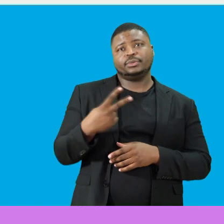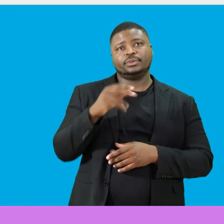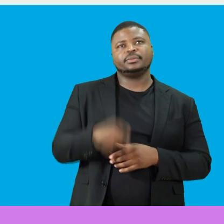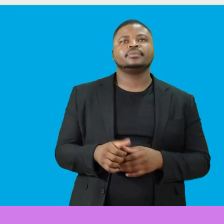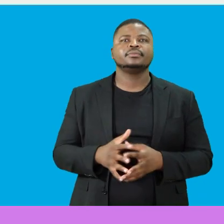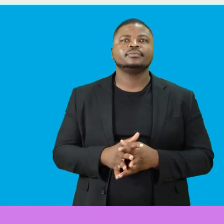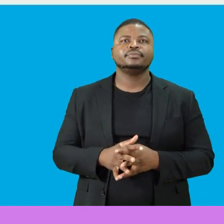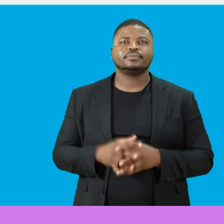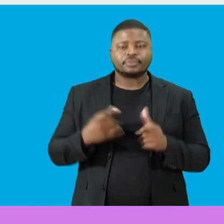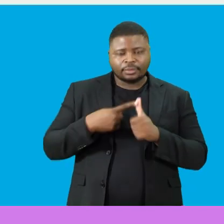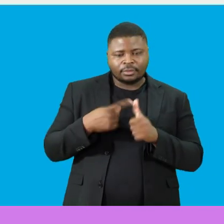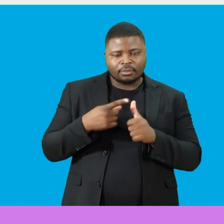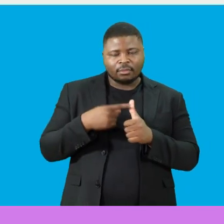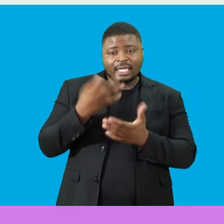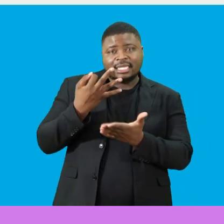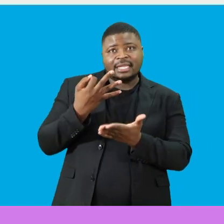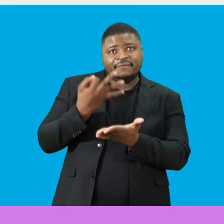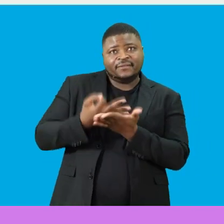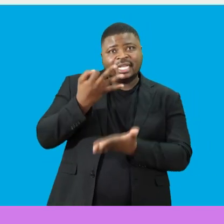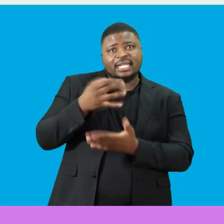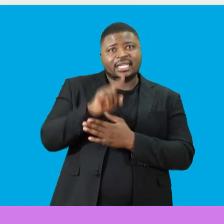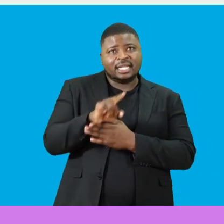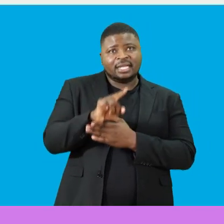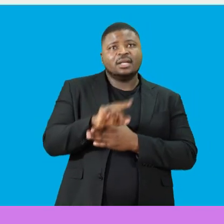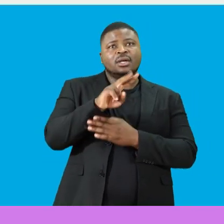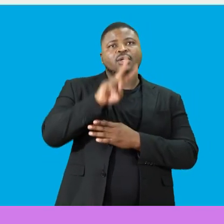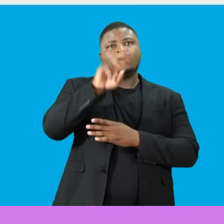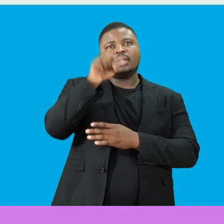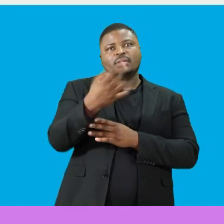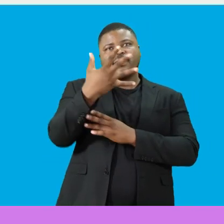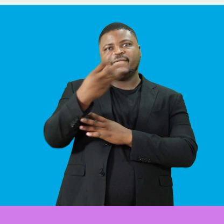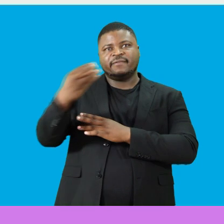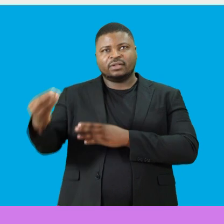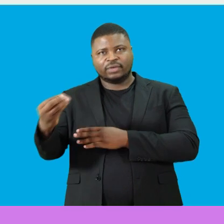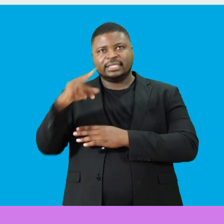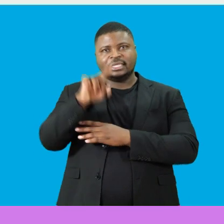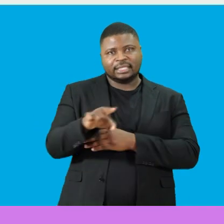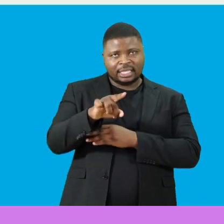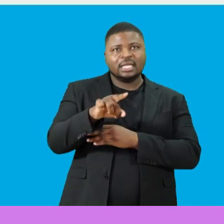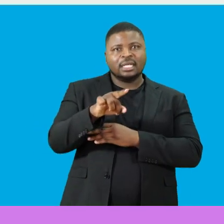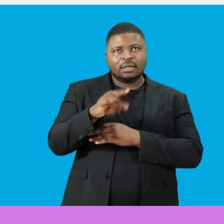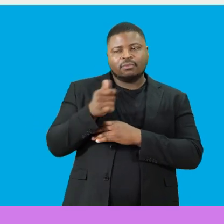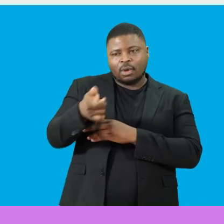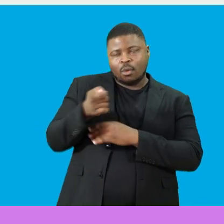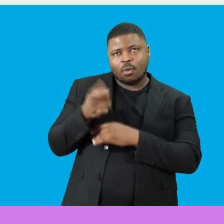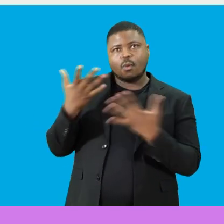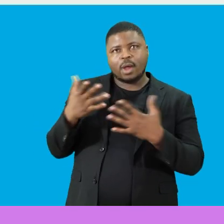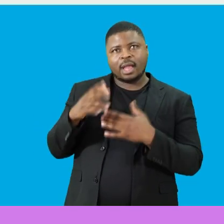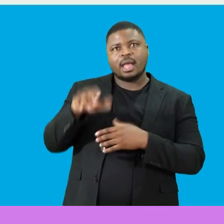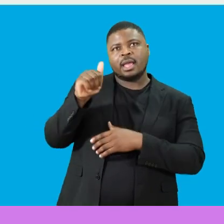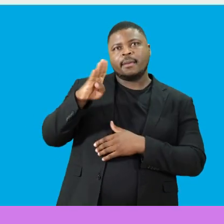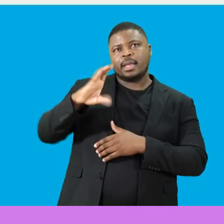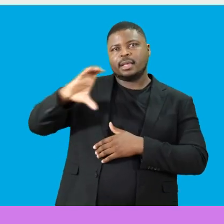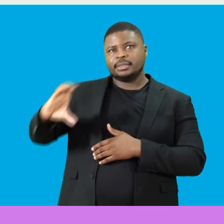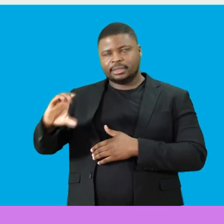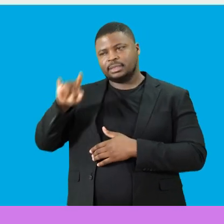says, calculate the fee for 2,500 cash withdrawal at ABC's bank branch. So now Zanele decided